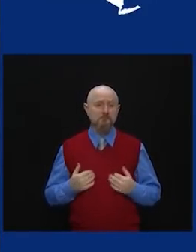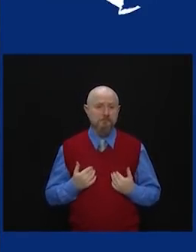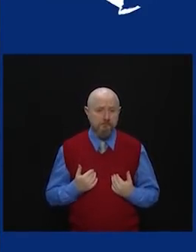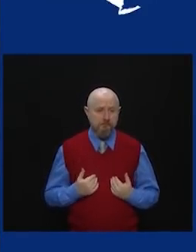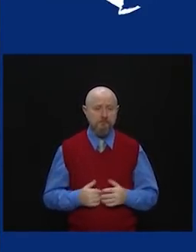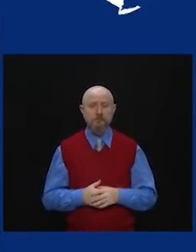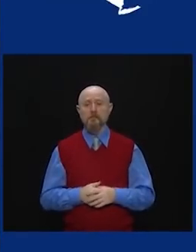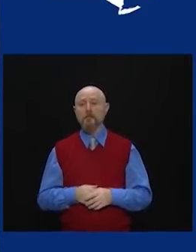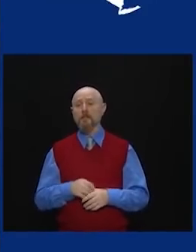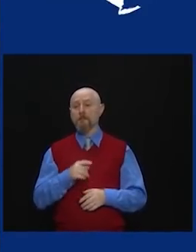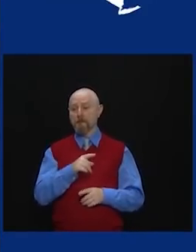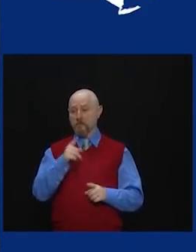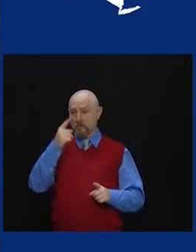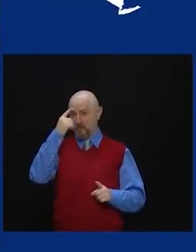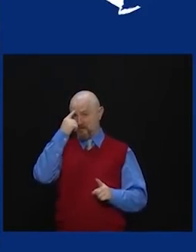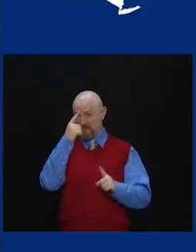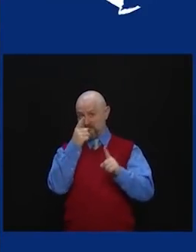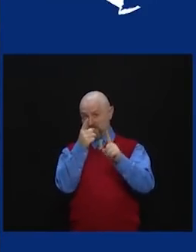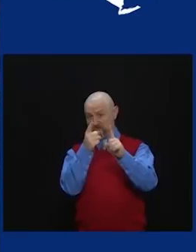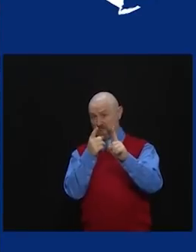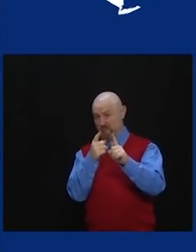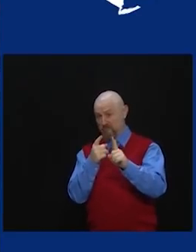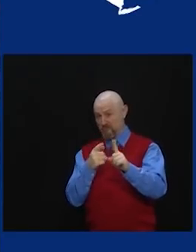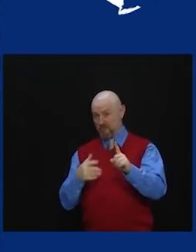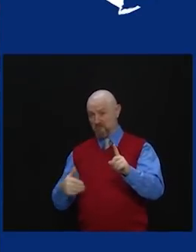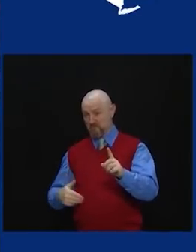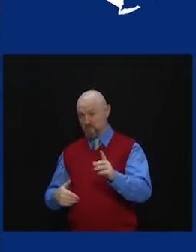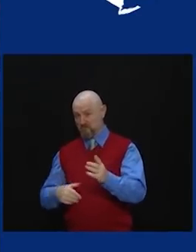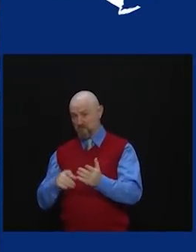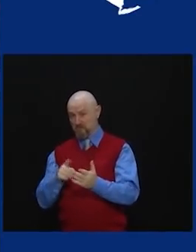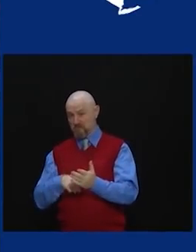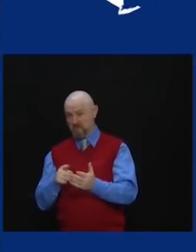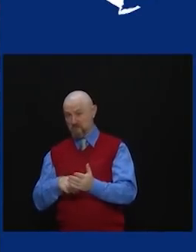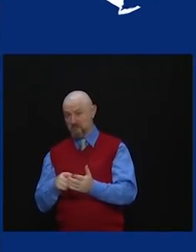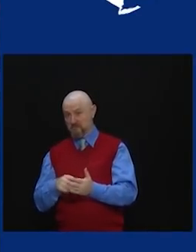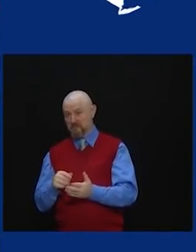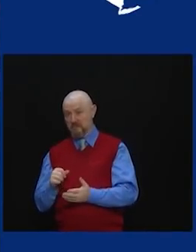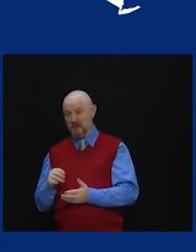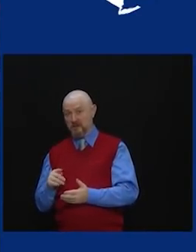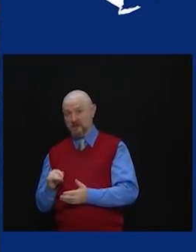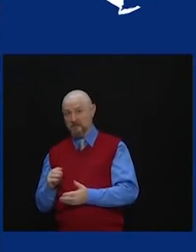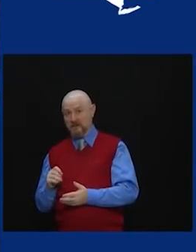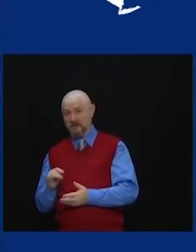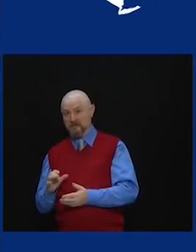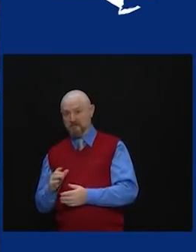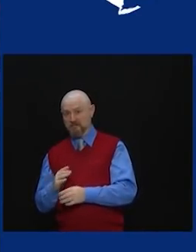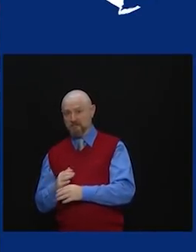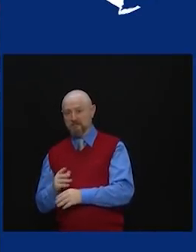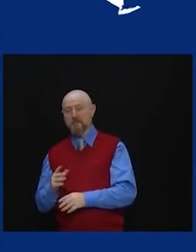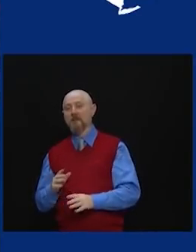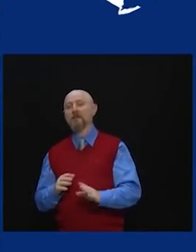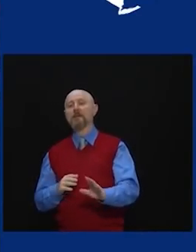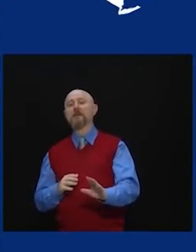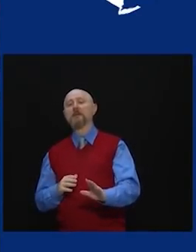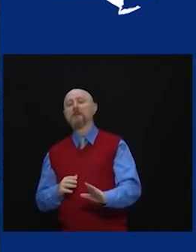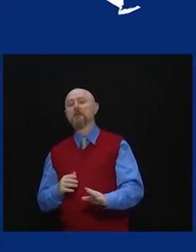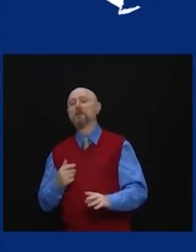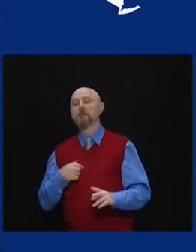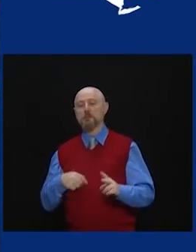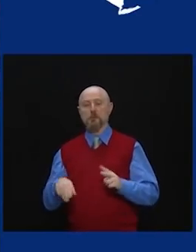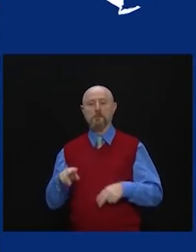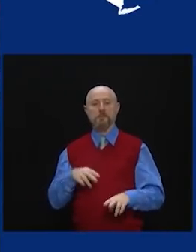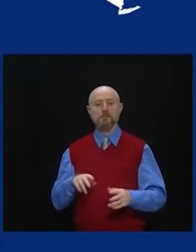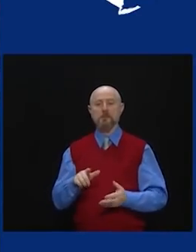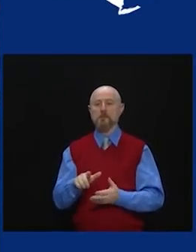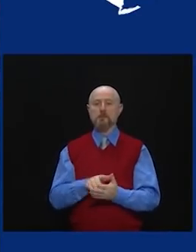alleged anti-Semitic overtones? I don't know. When I'm When I'm looking at a piece of legislation, I'm weighing all the factors